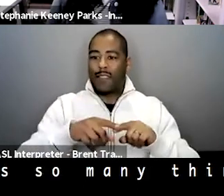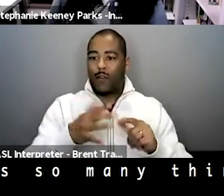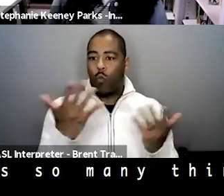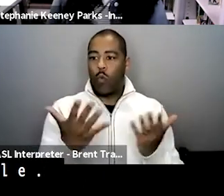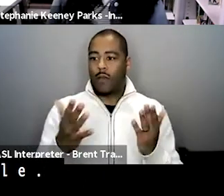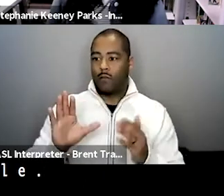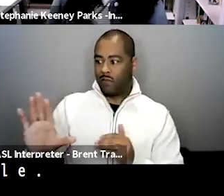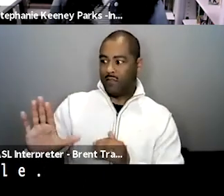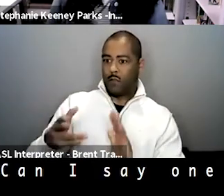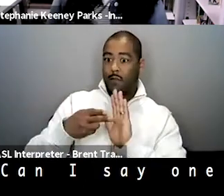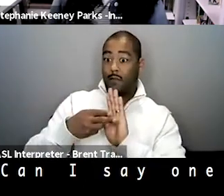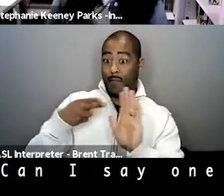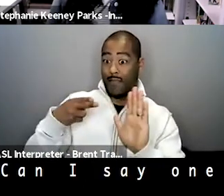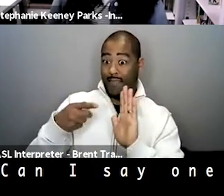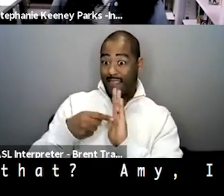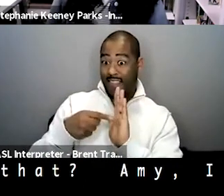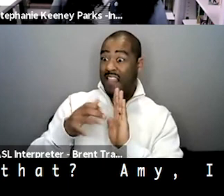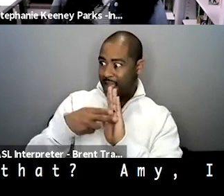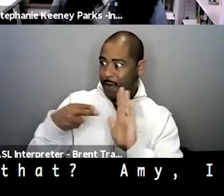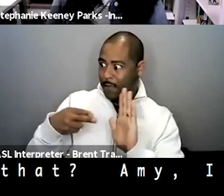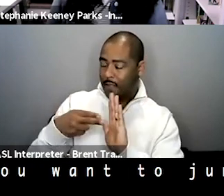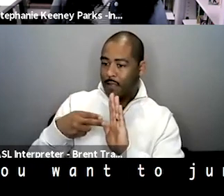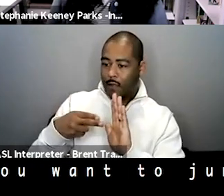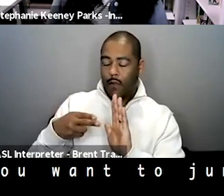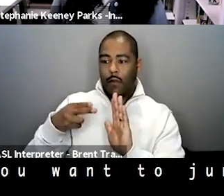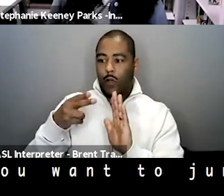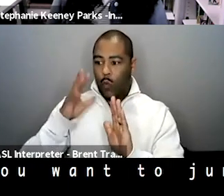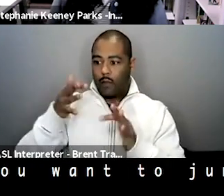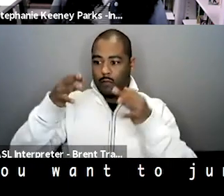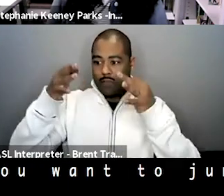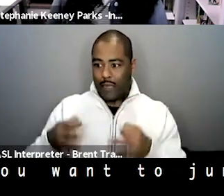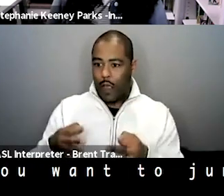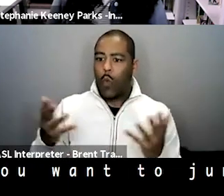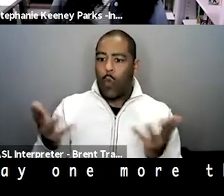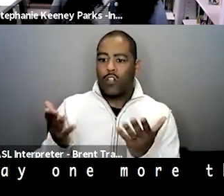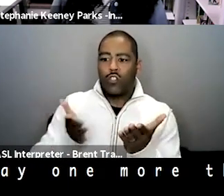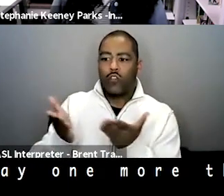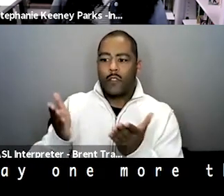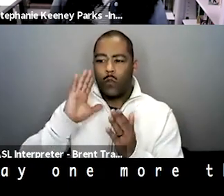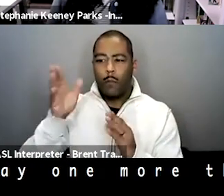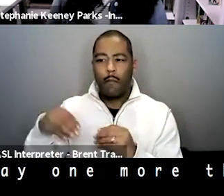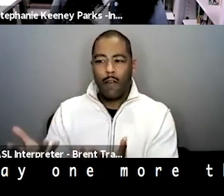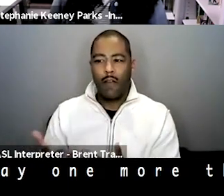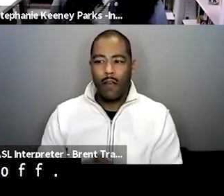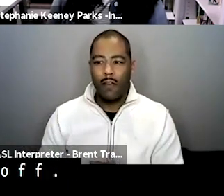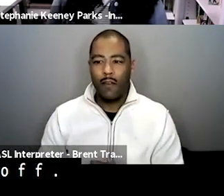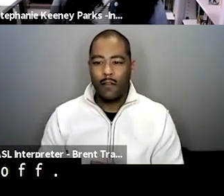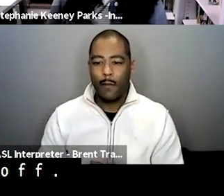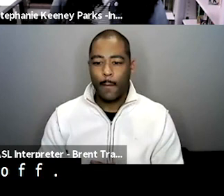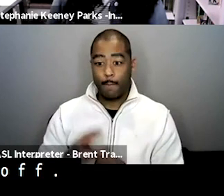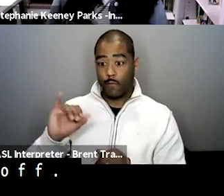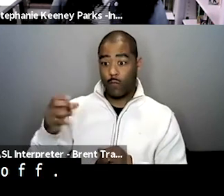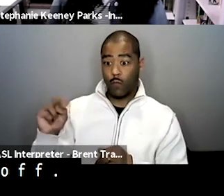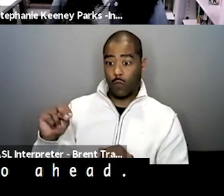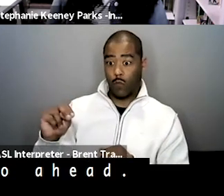determines so many things for so many people. Can I say one more thing on that? Or Amy, I don't know if you wanted to jump in. So I want to say one more thing, but I can